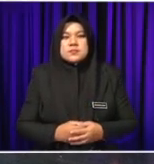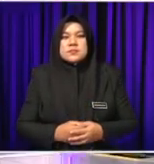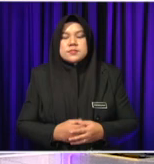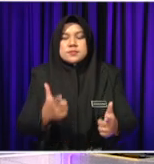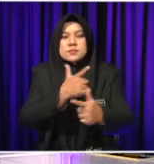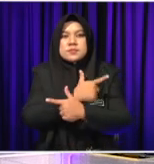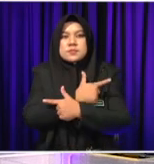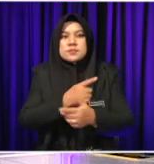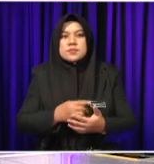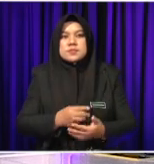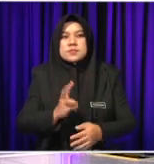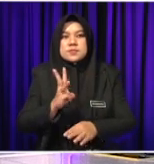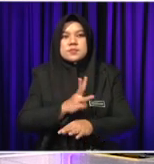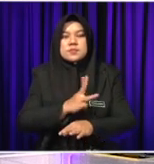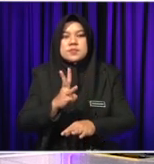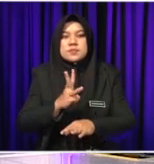love Whitney Houston's